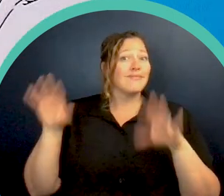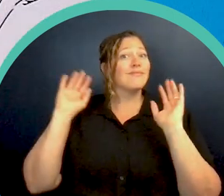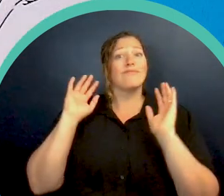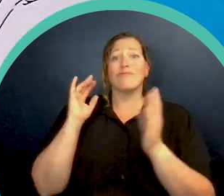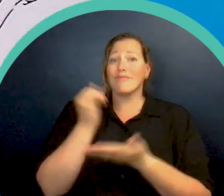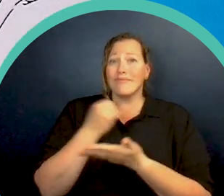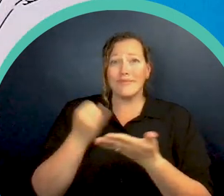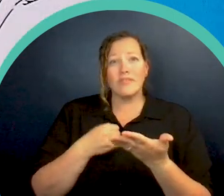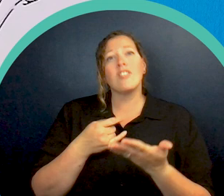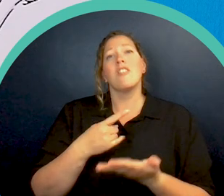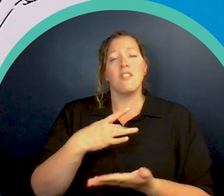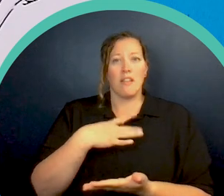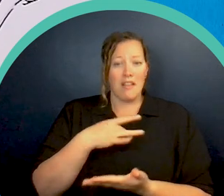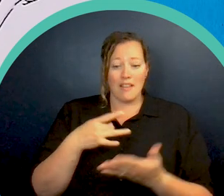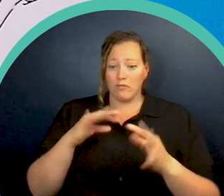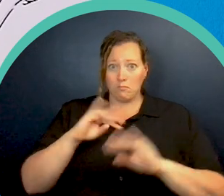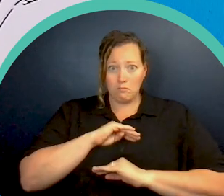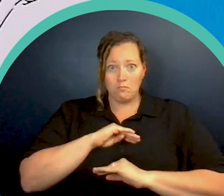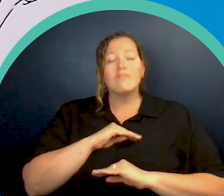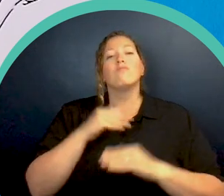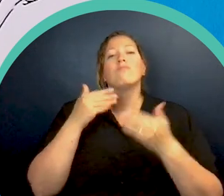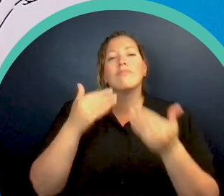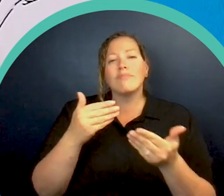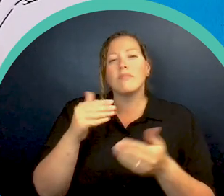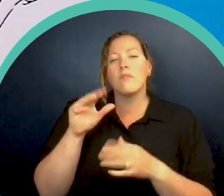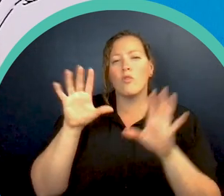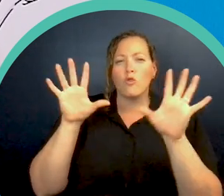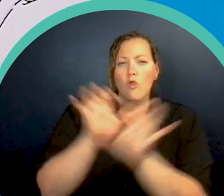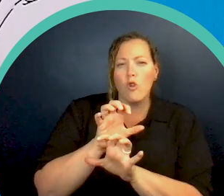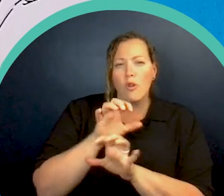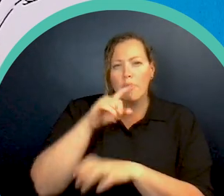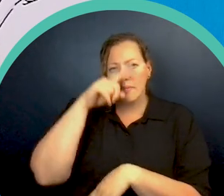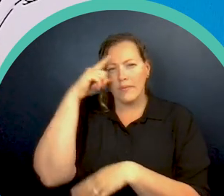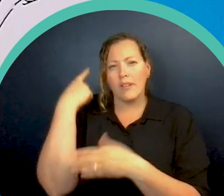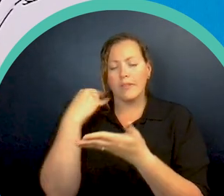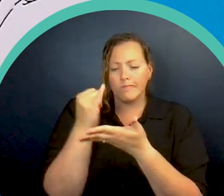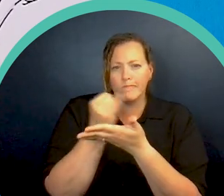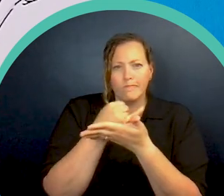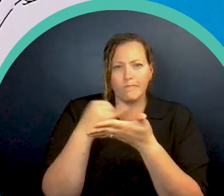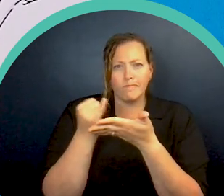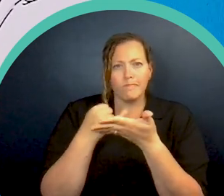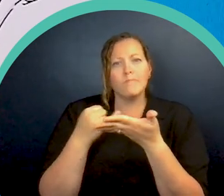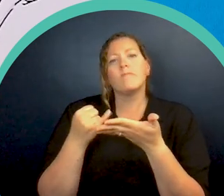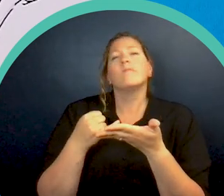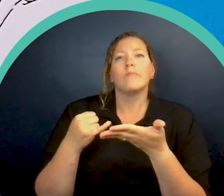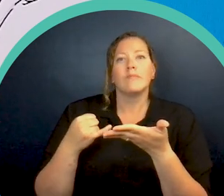Once you have things where you like them, you can go over with some marker.